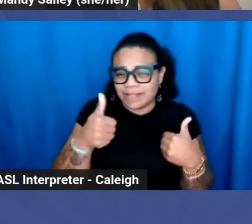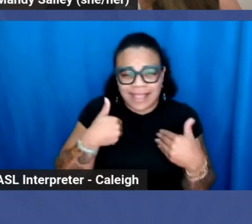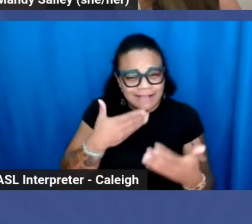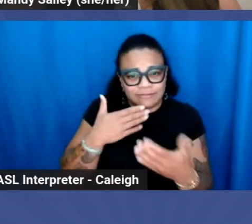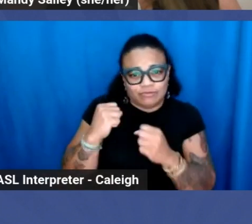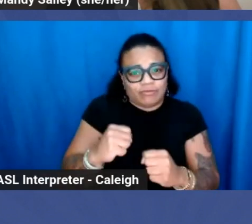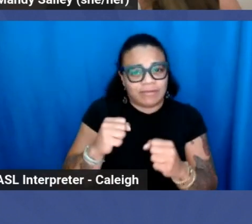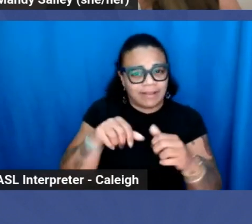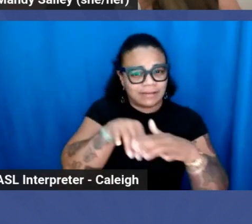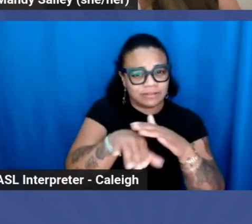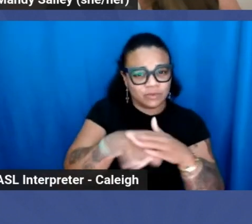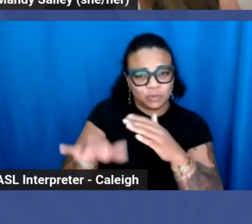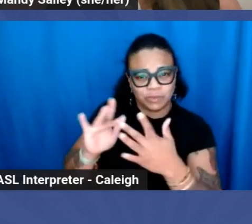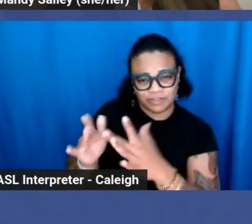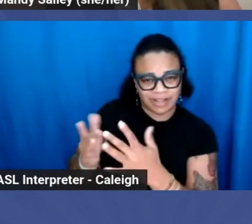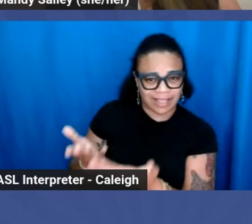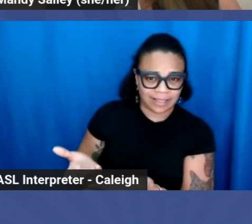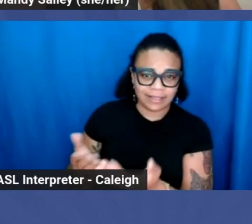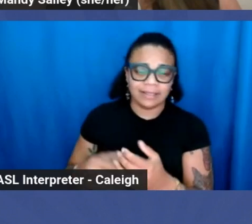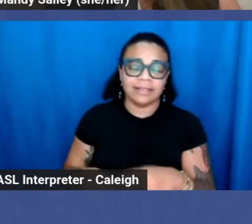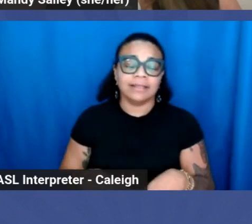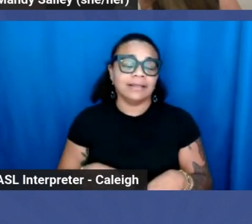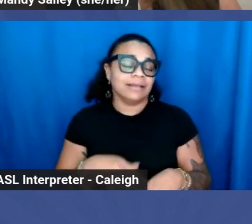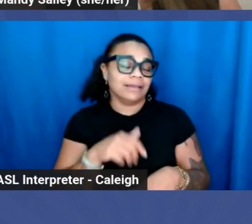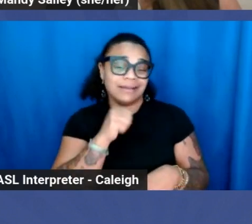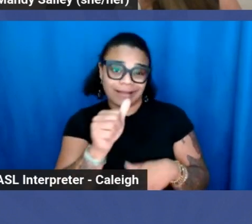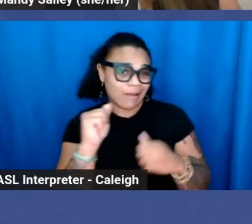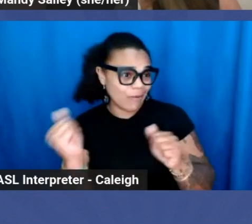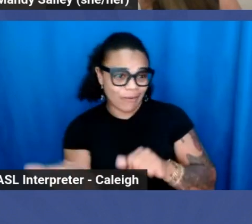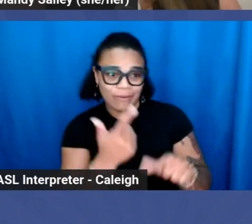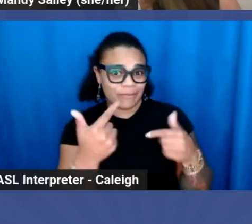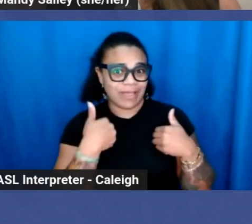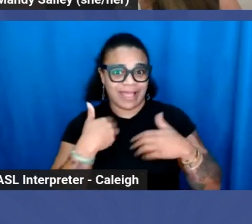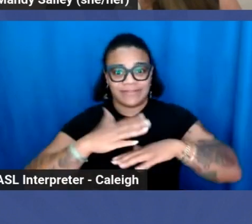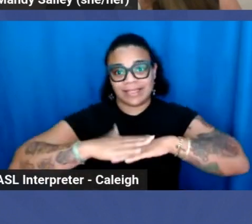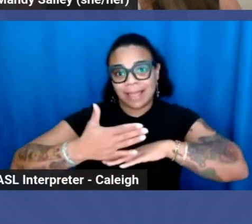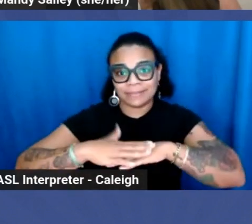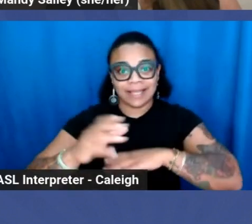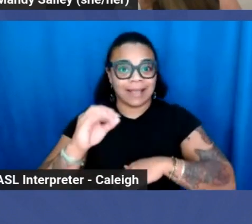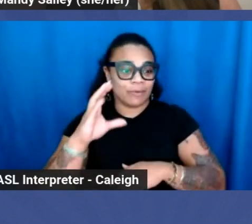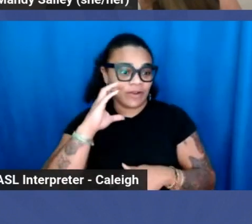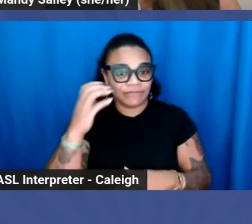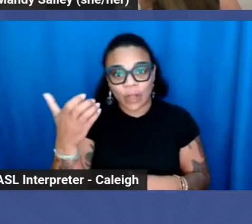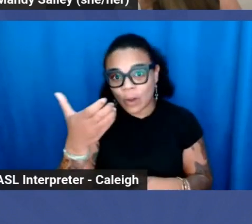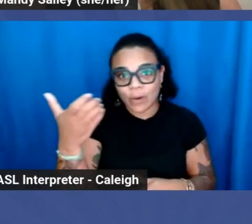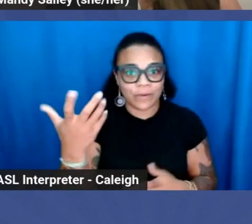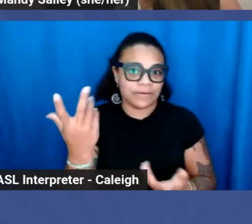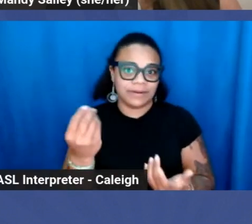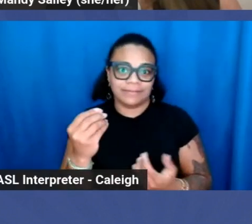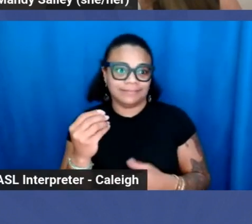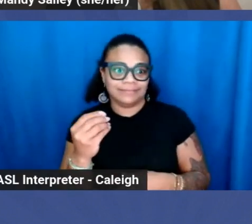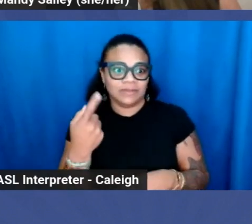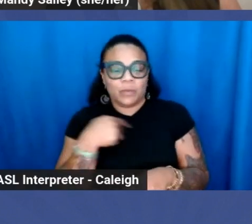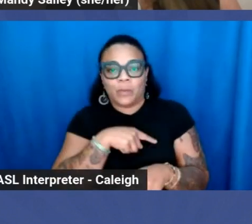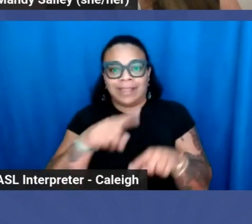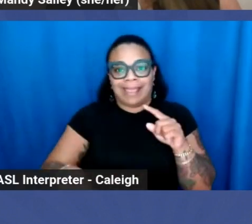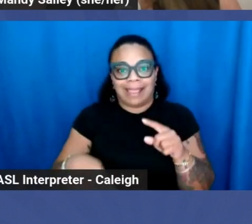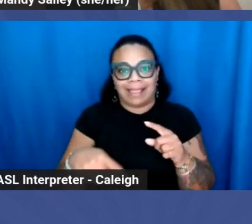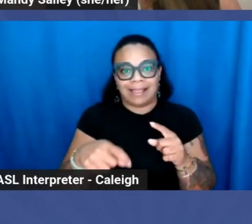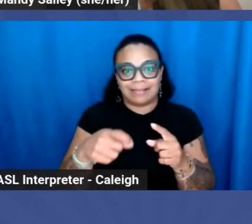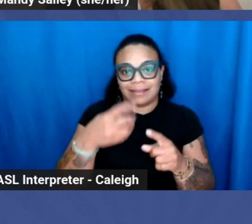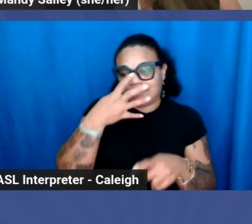internet, and all don't have, a laptop or a phone. And let's not forget about these people.